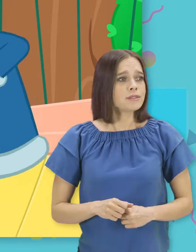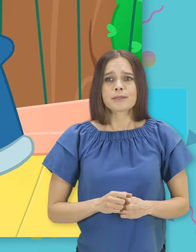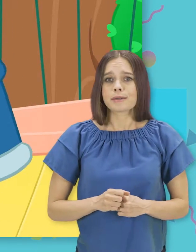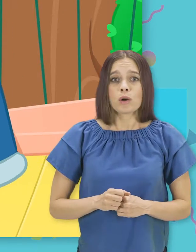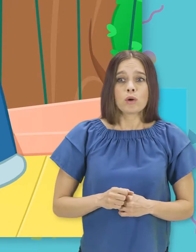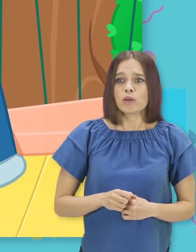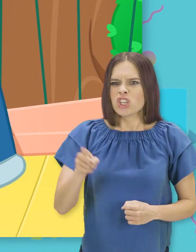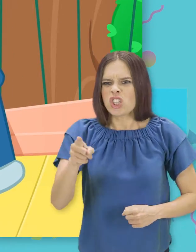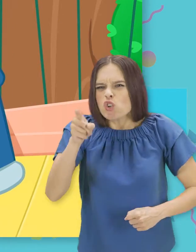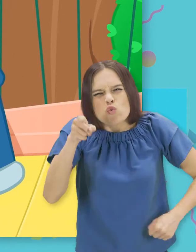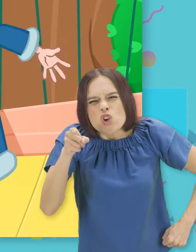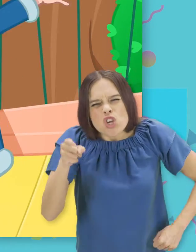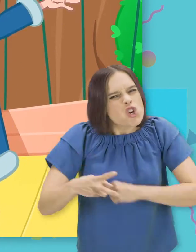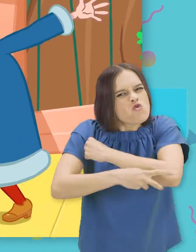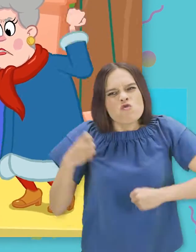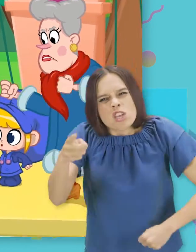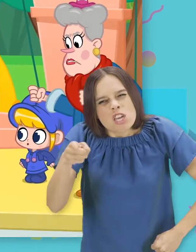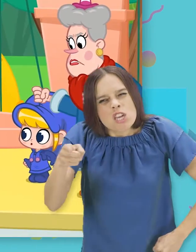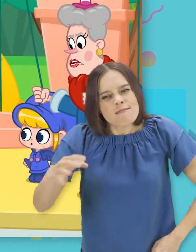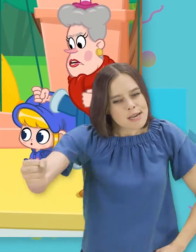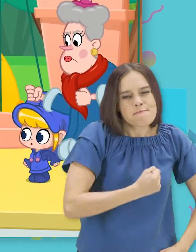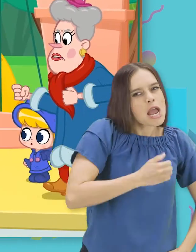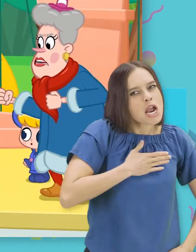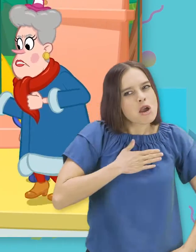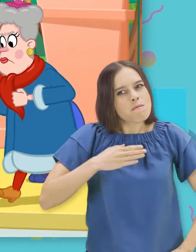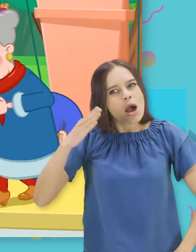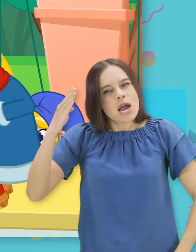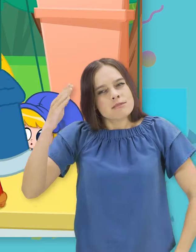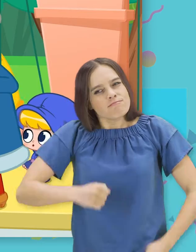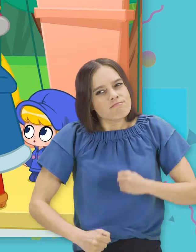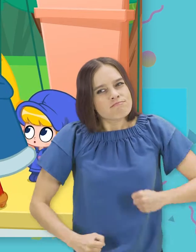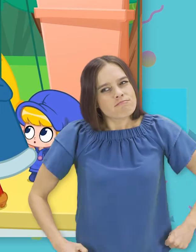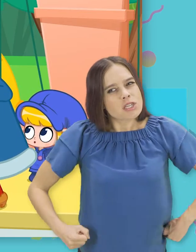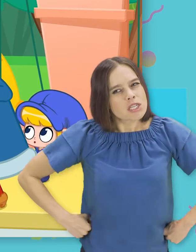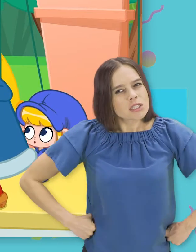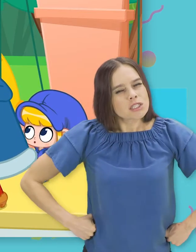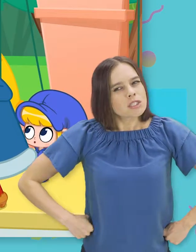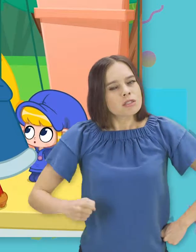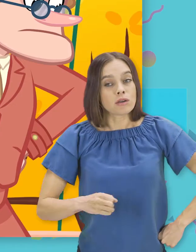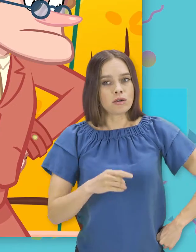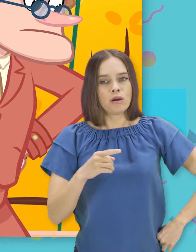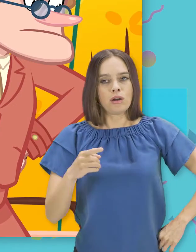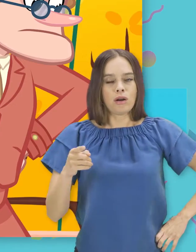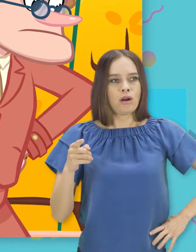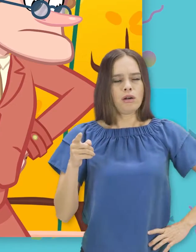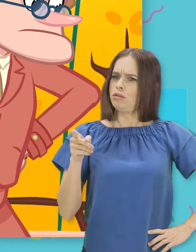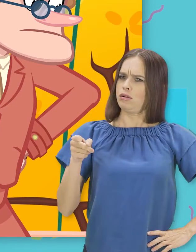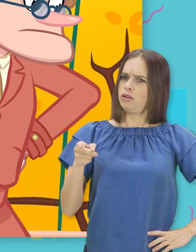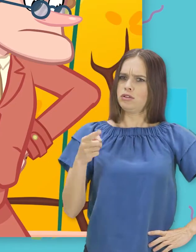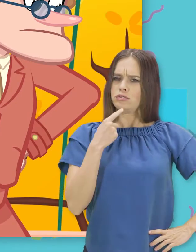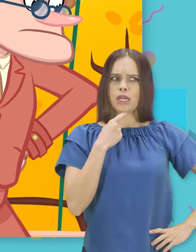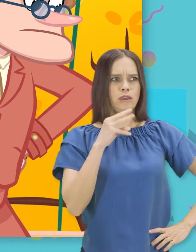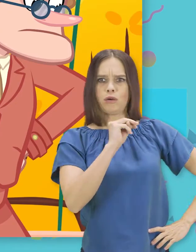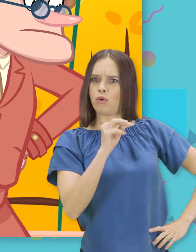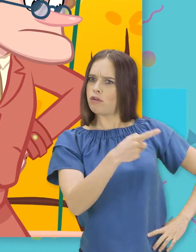There you are, you thief. Give me back my doggy. Are you saying